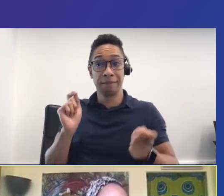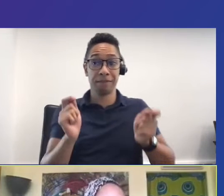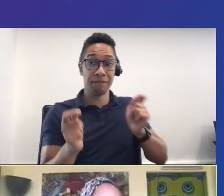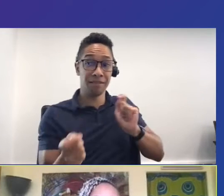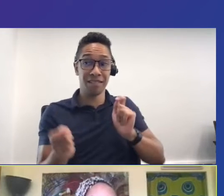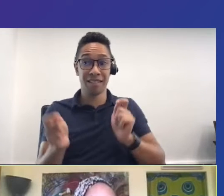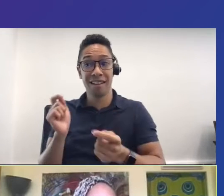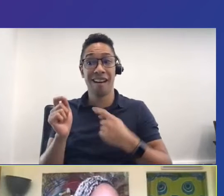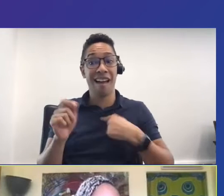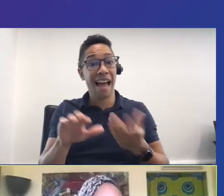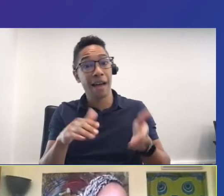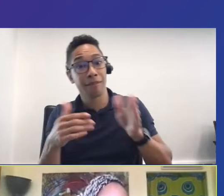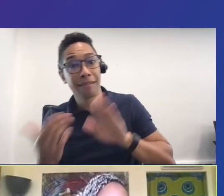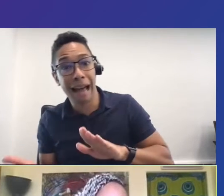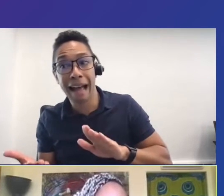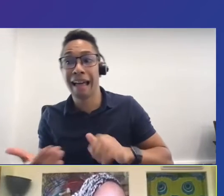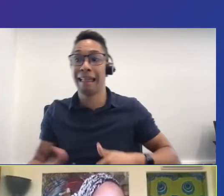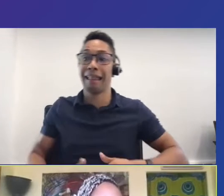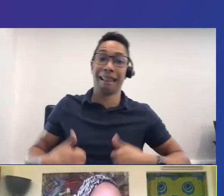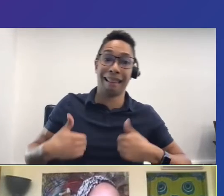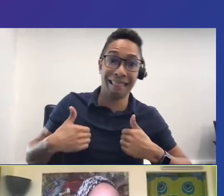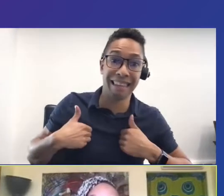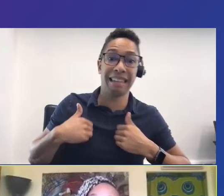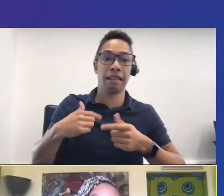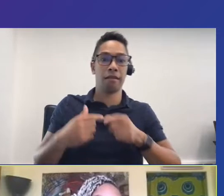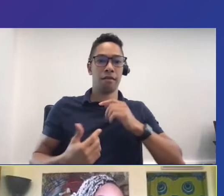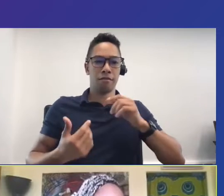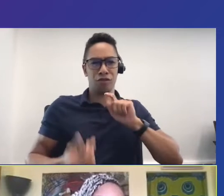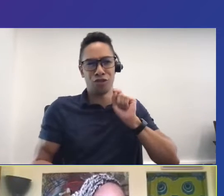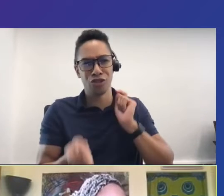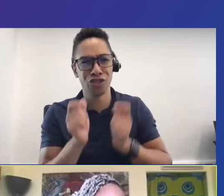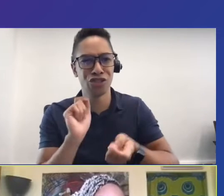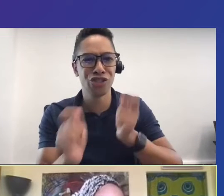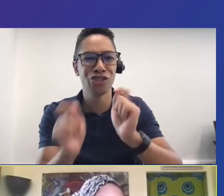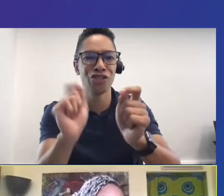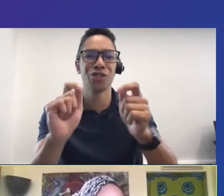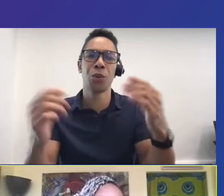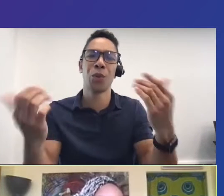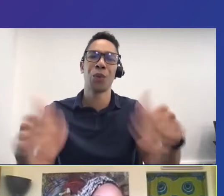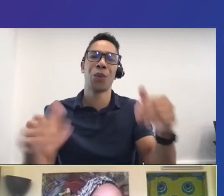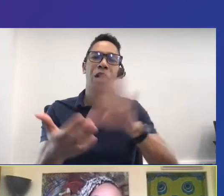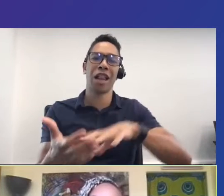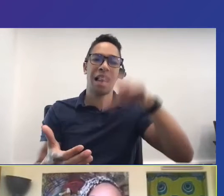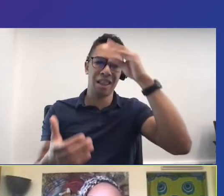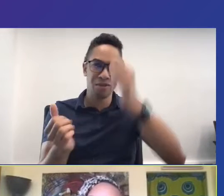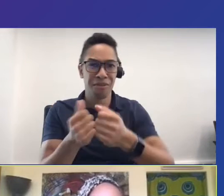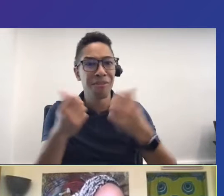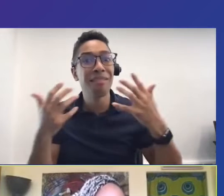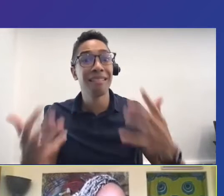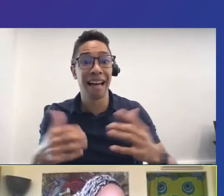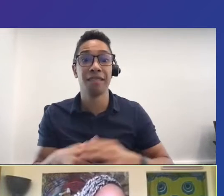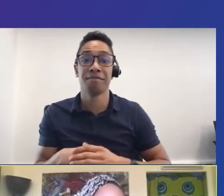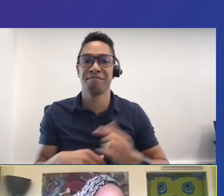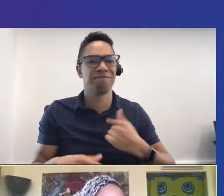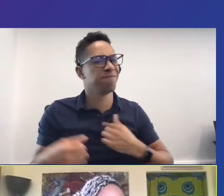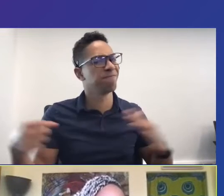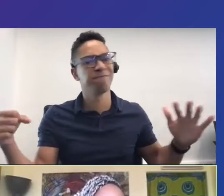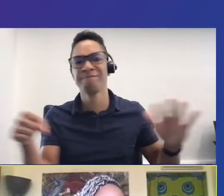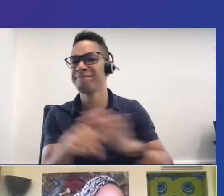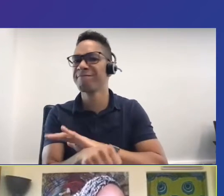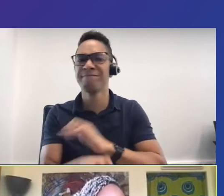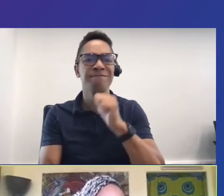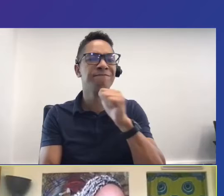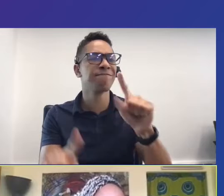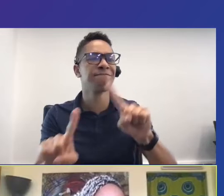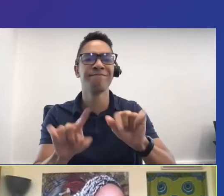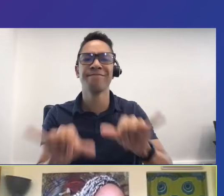and gone through all these incarnations, I've just learned a lot. And I'm completely not the same person